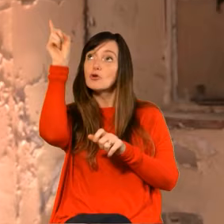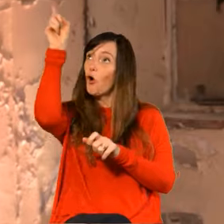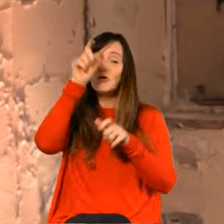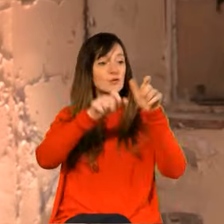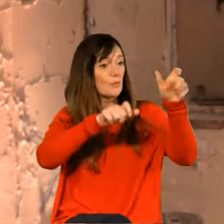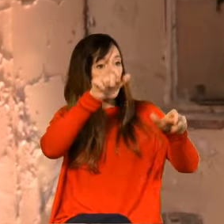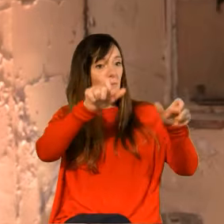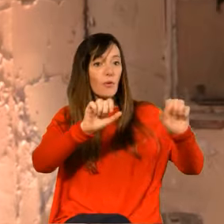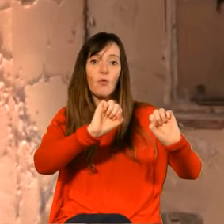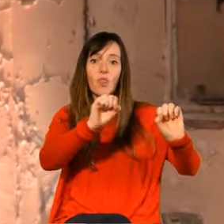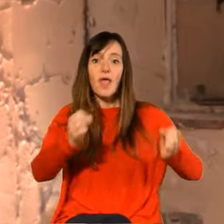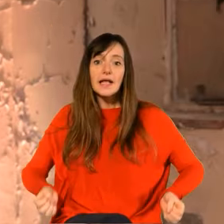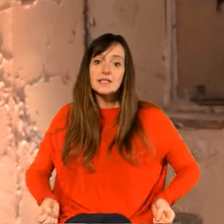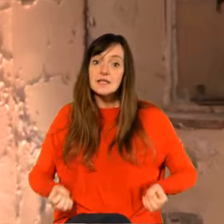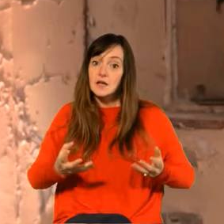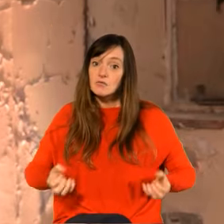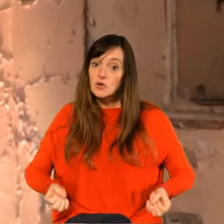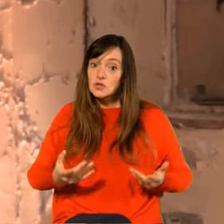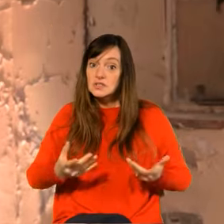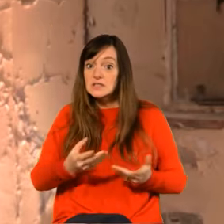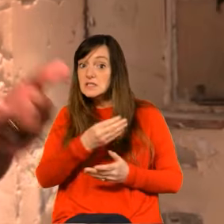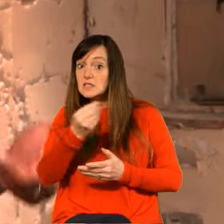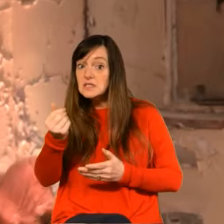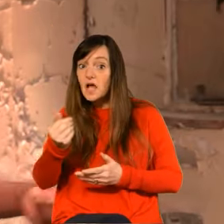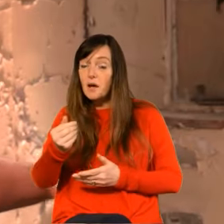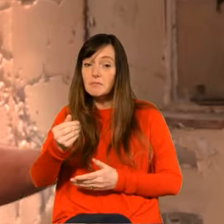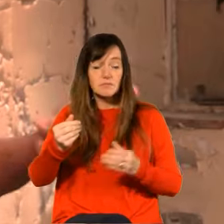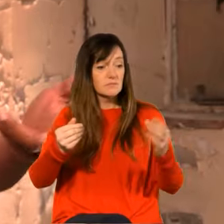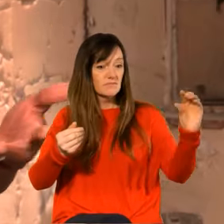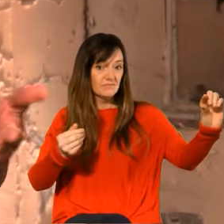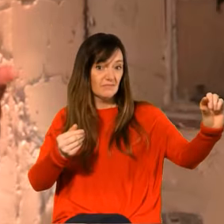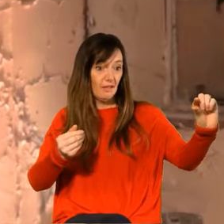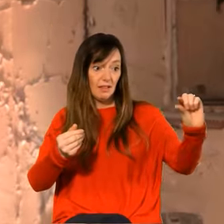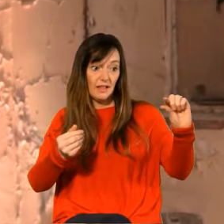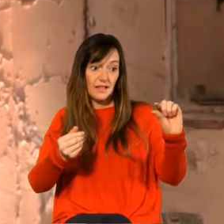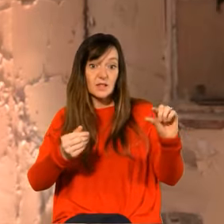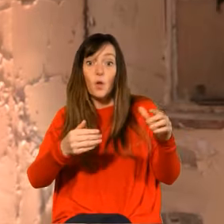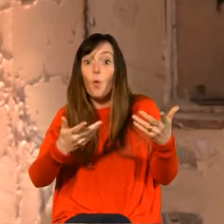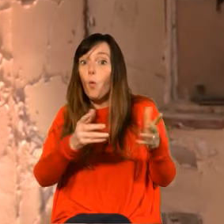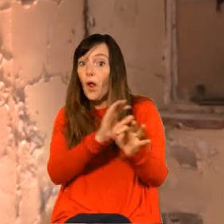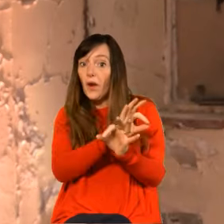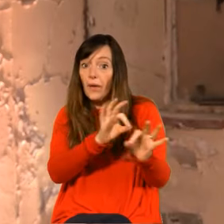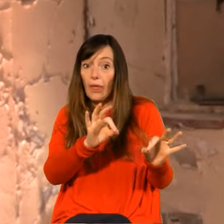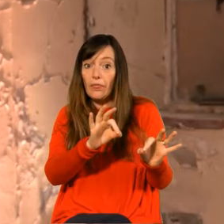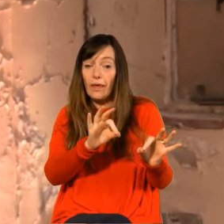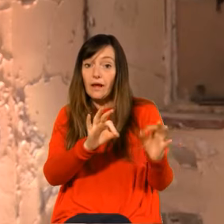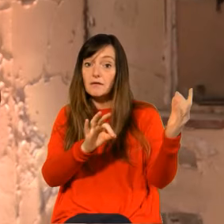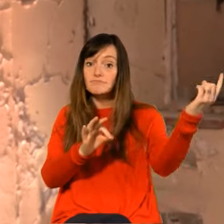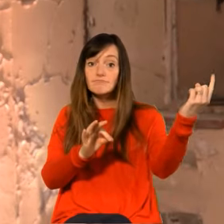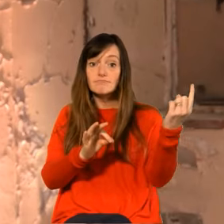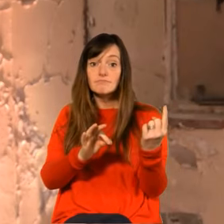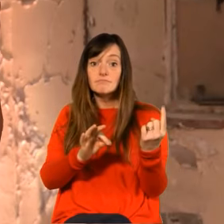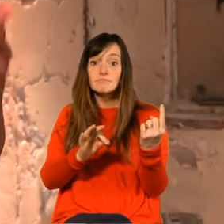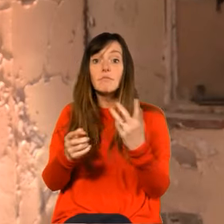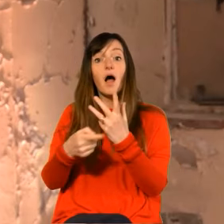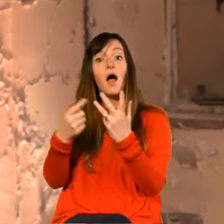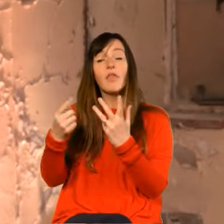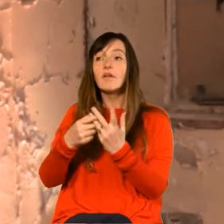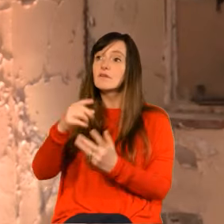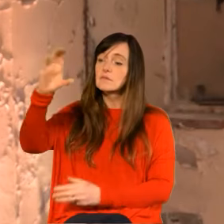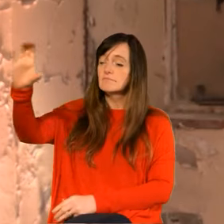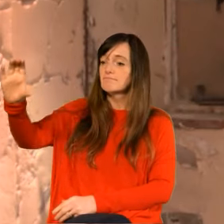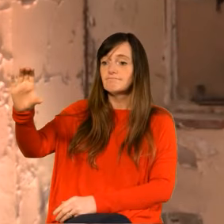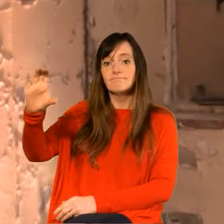is that if you can't afford to give much or anything at all, you can still benefit from the ministry. But those who can afford to give